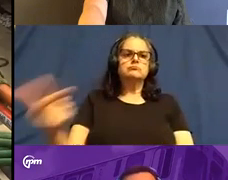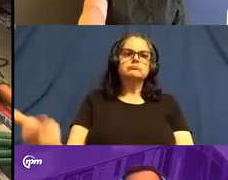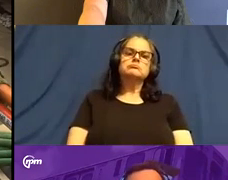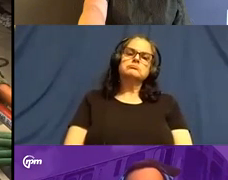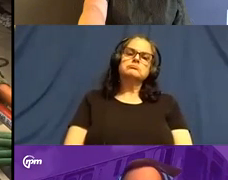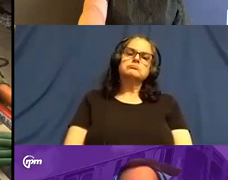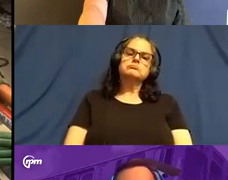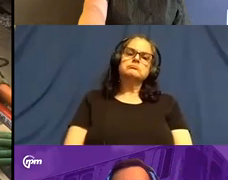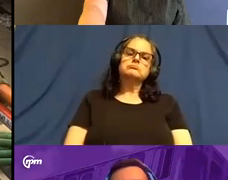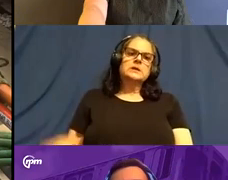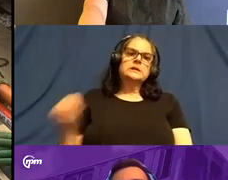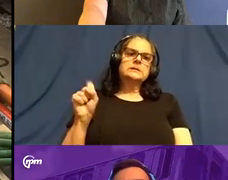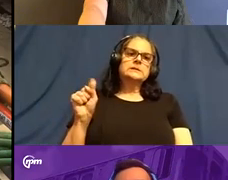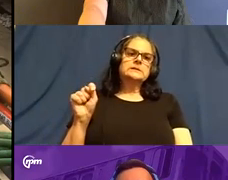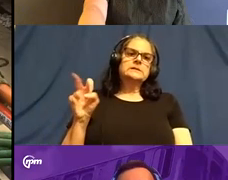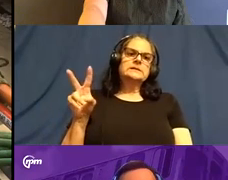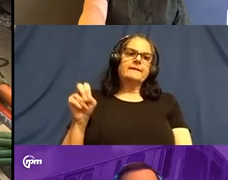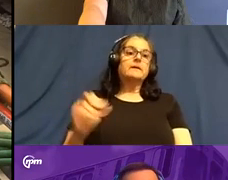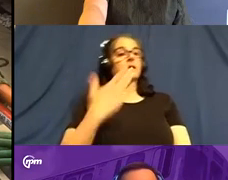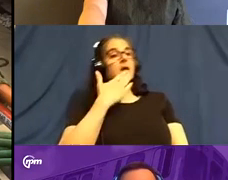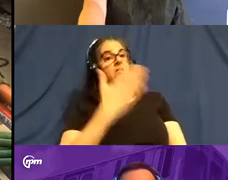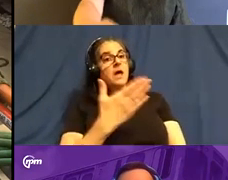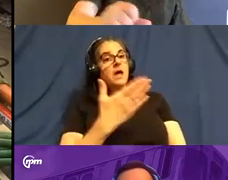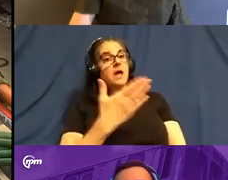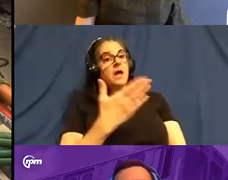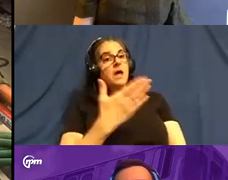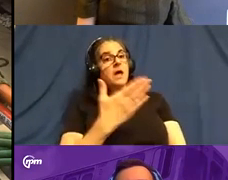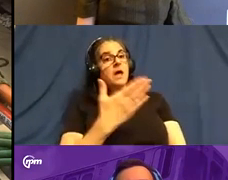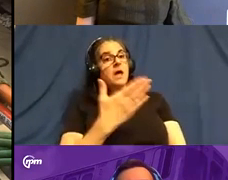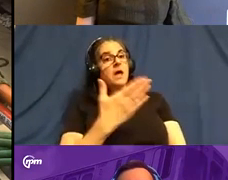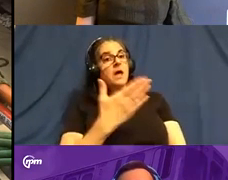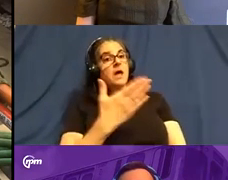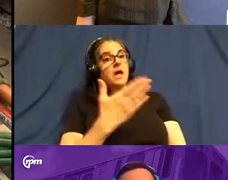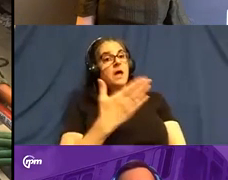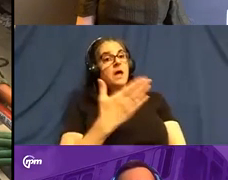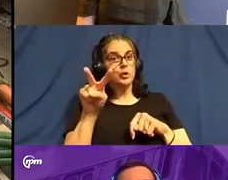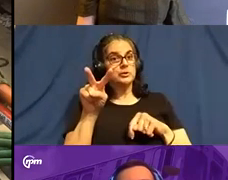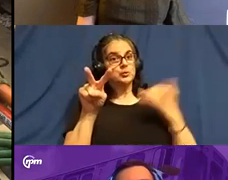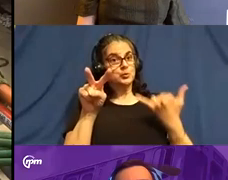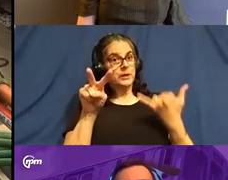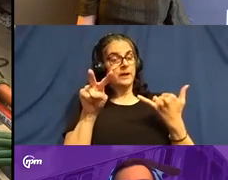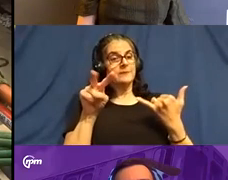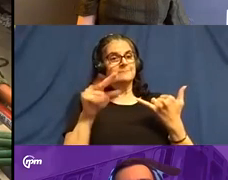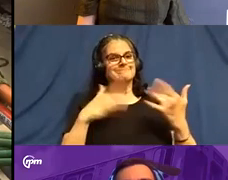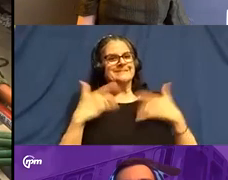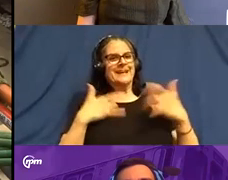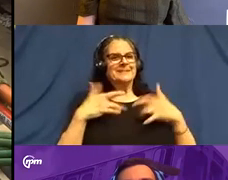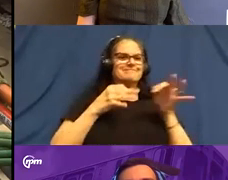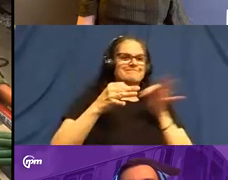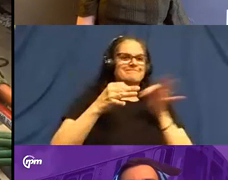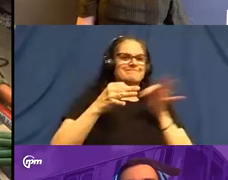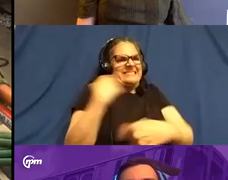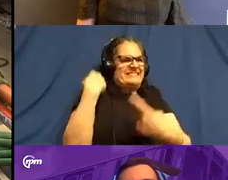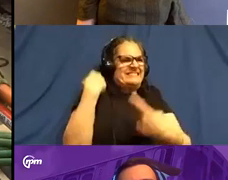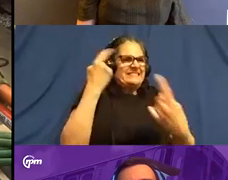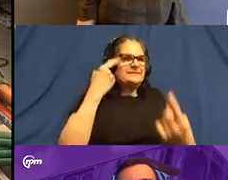Great. Thank you, everyone, for joining us today. It's really exciting to talk to you a little bit about the progress that we've been making on the project. Quite a bit